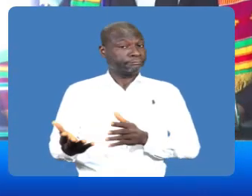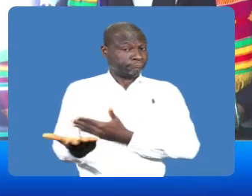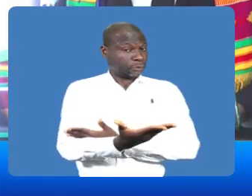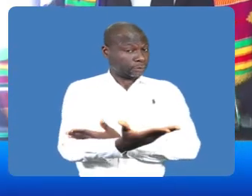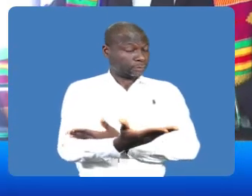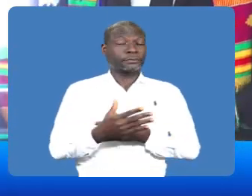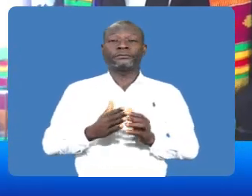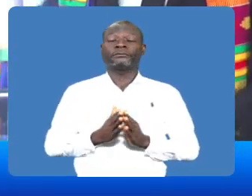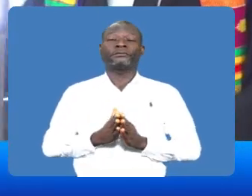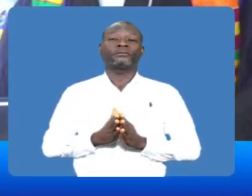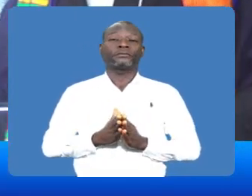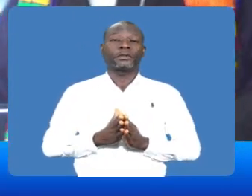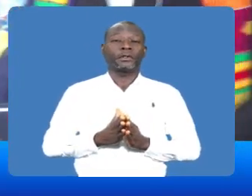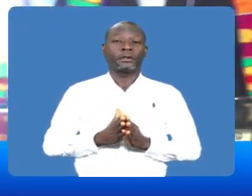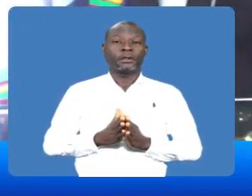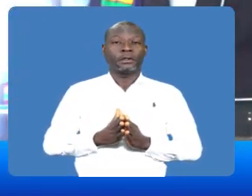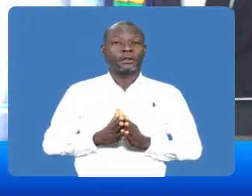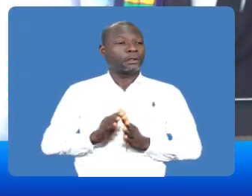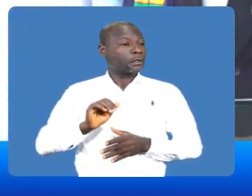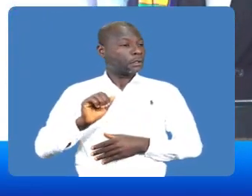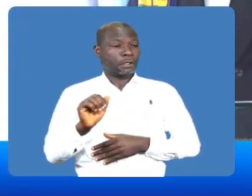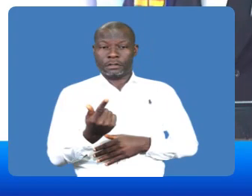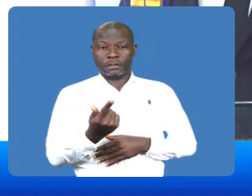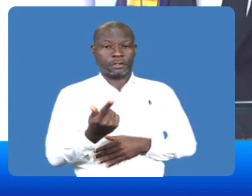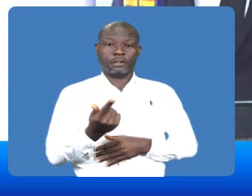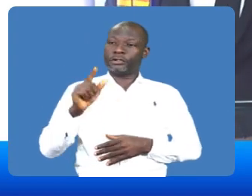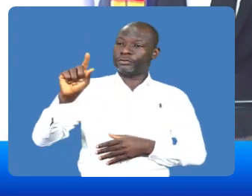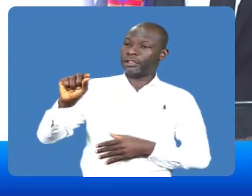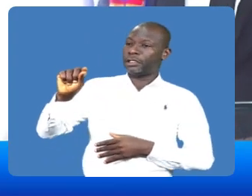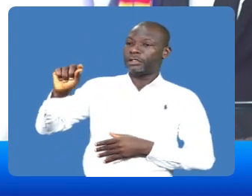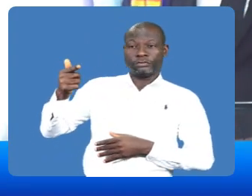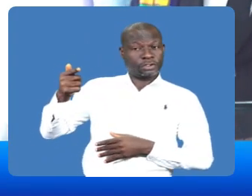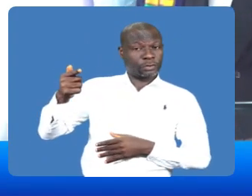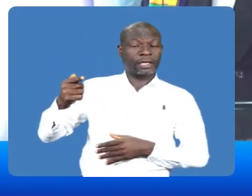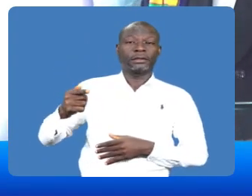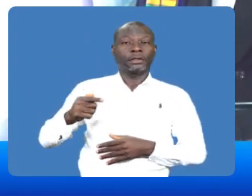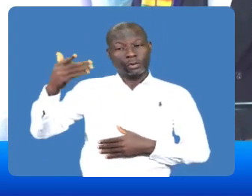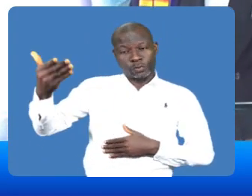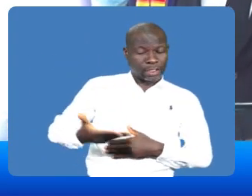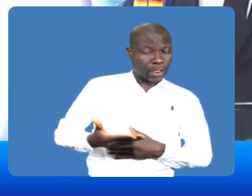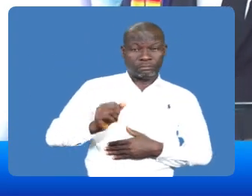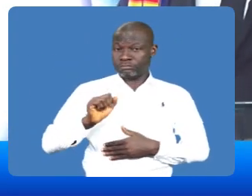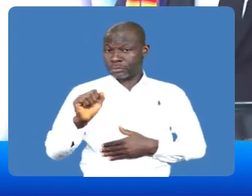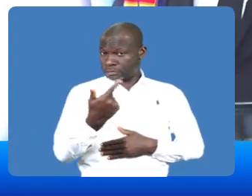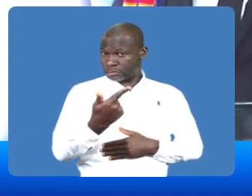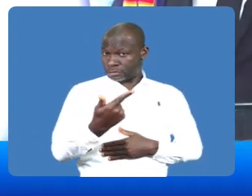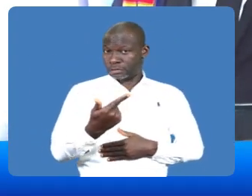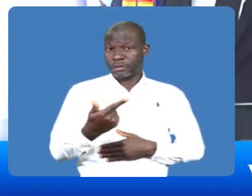morning, everyone. On behalf of the class of 2021, I would like to welcome